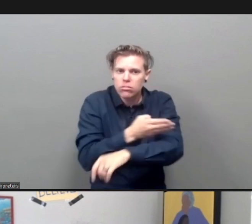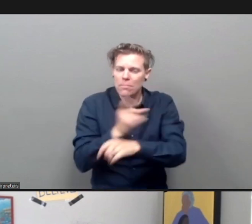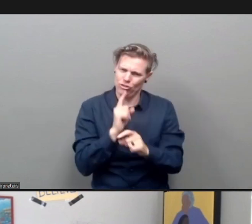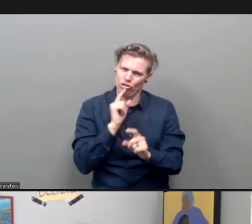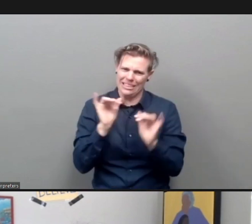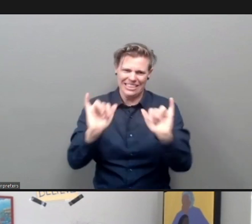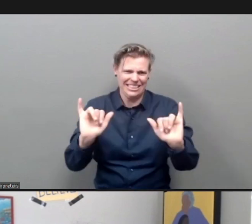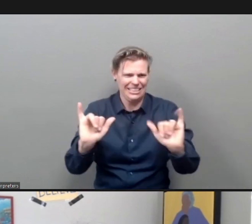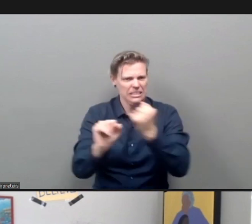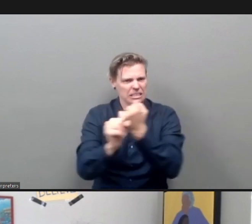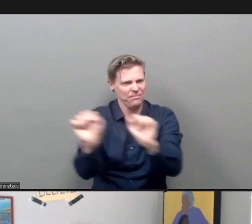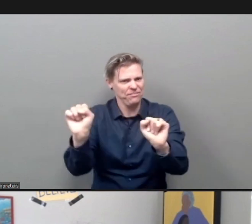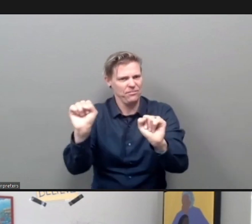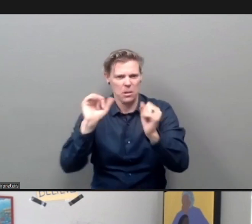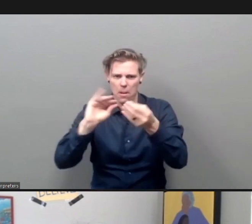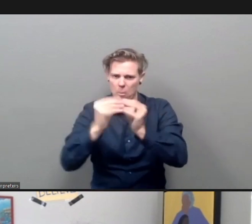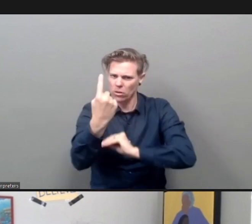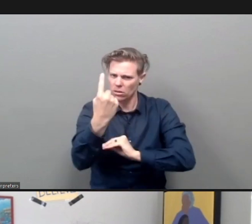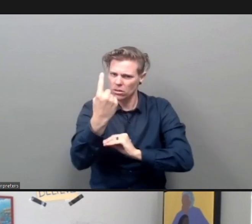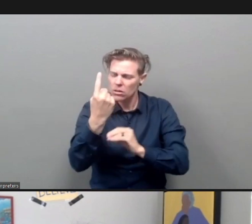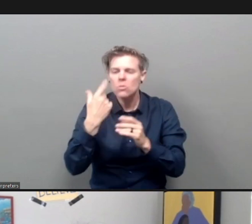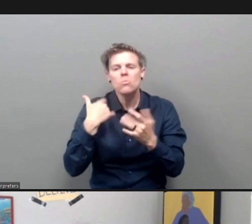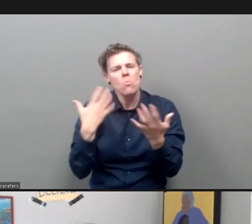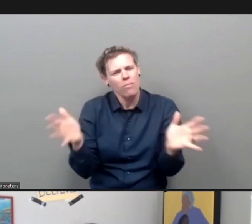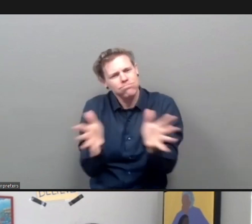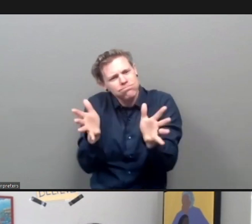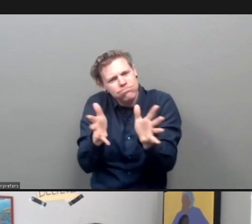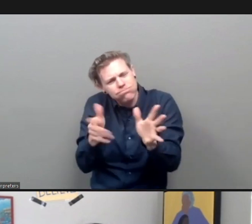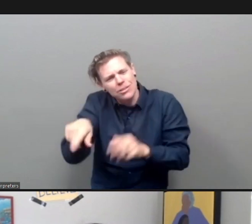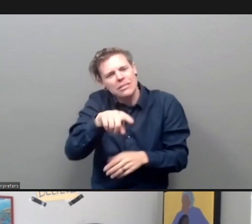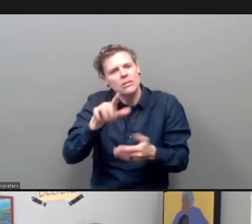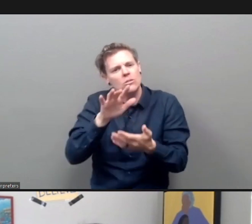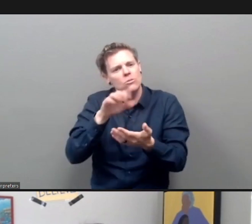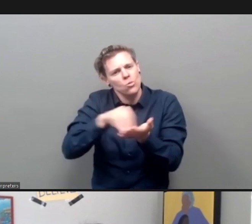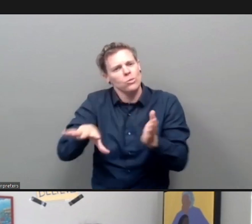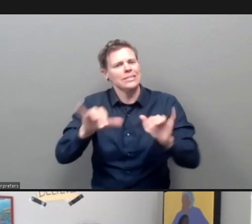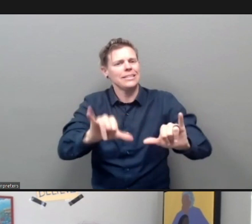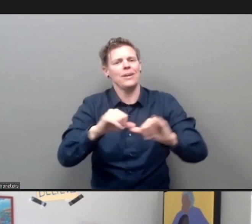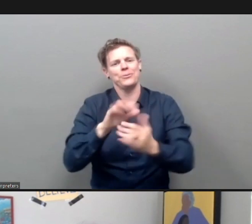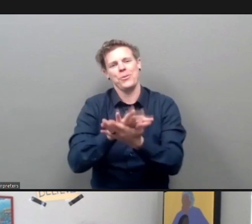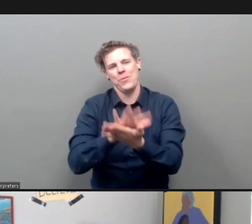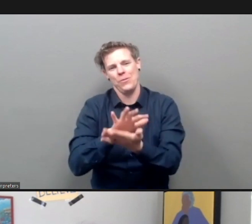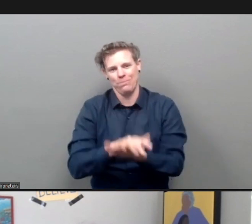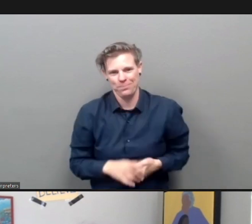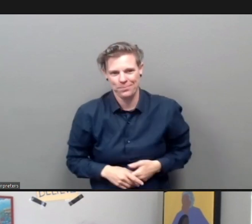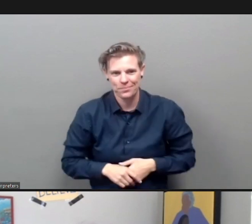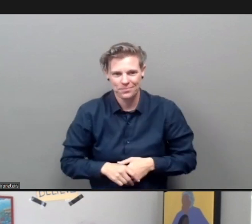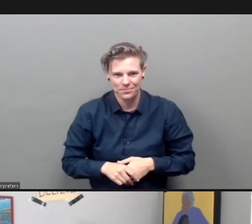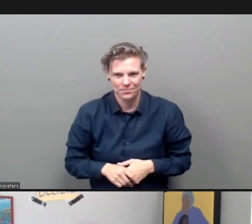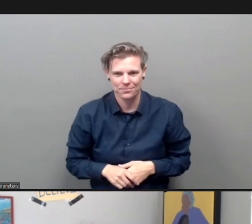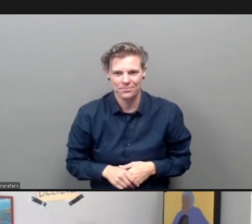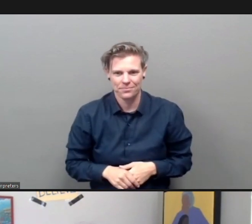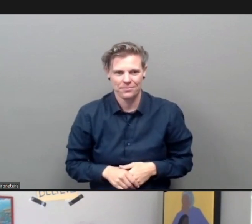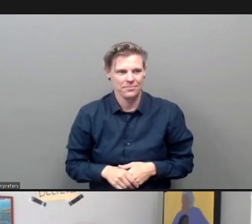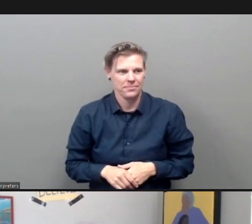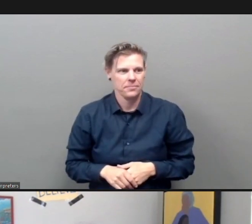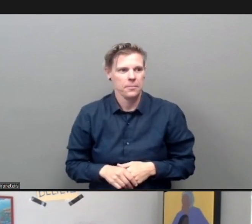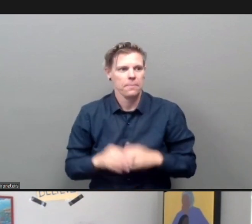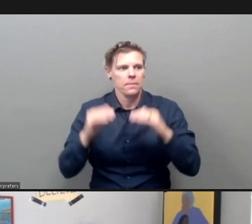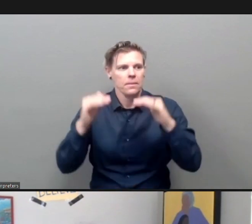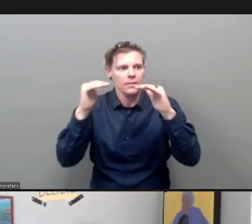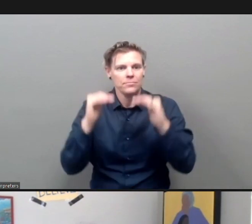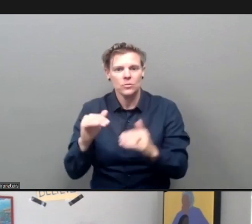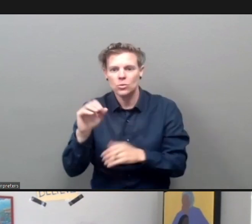school. Thank you. Thanks all. I think we had Susan Bryan next, followed by Jeffrey